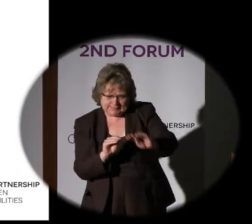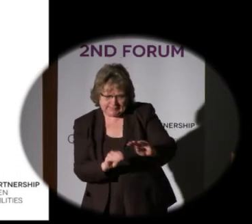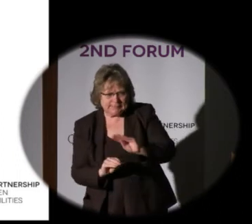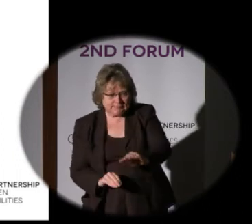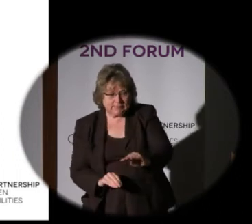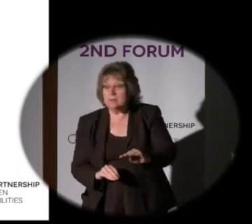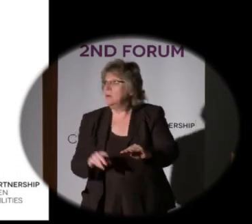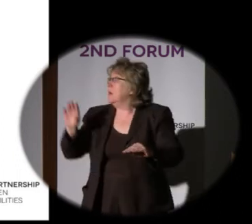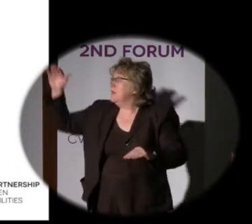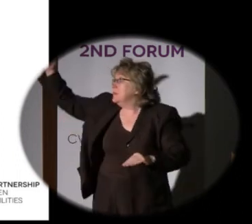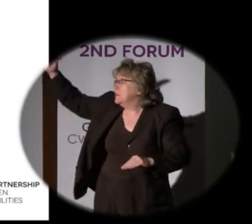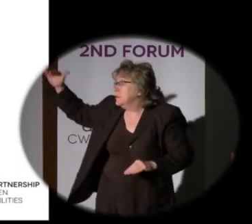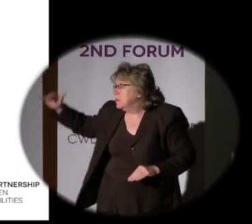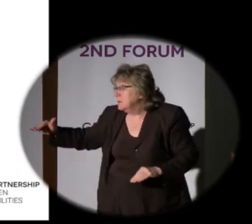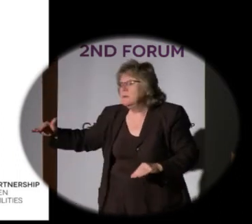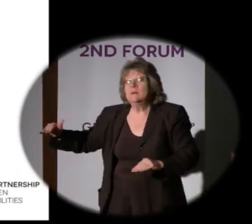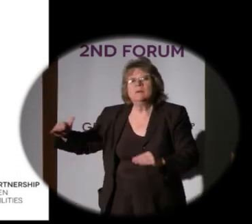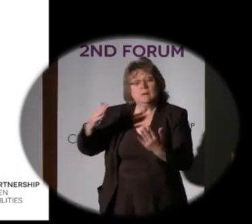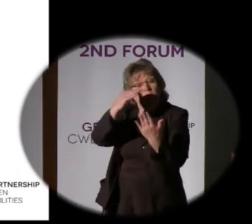evoke change.